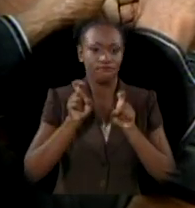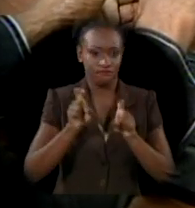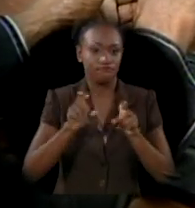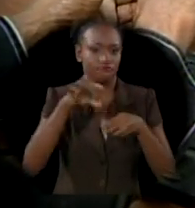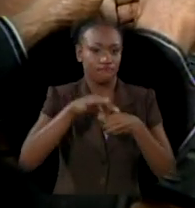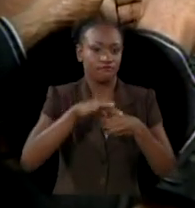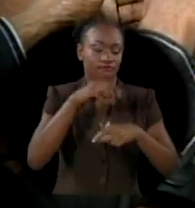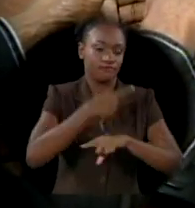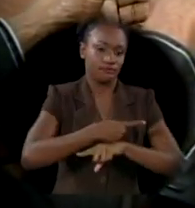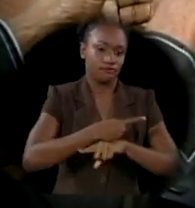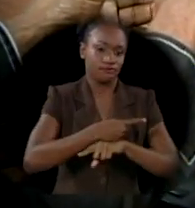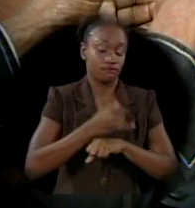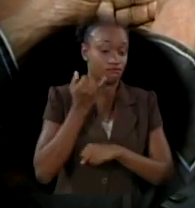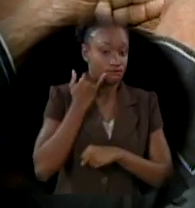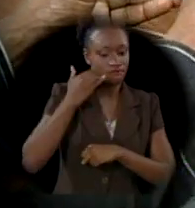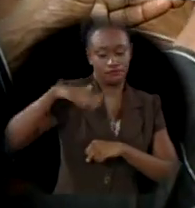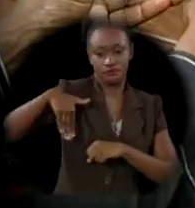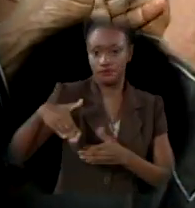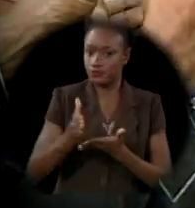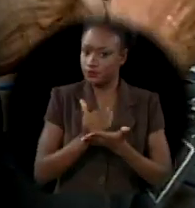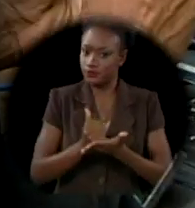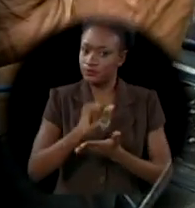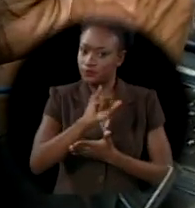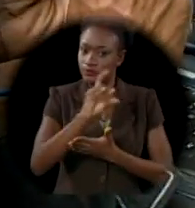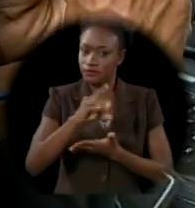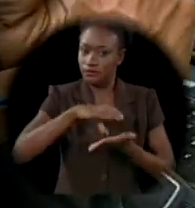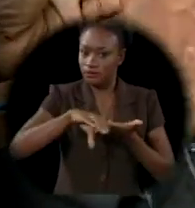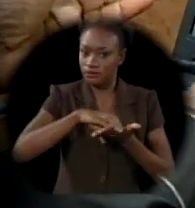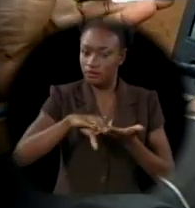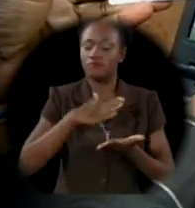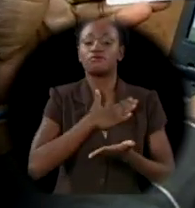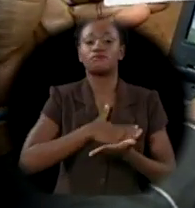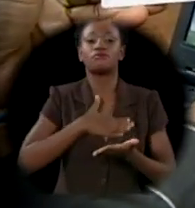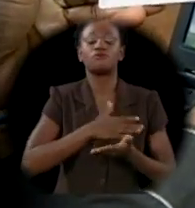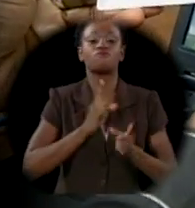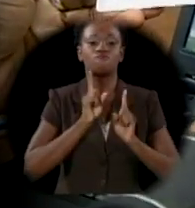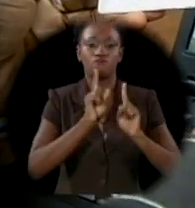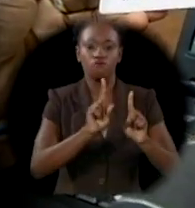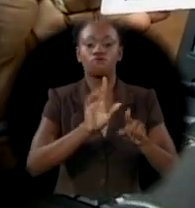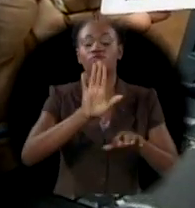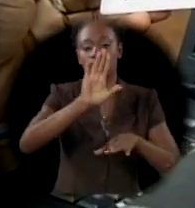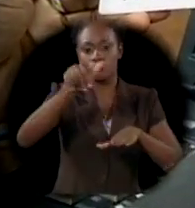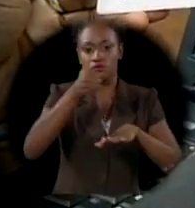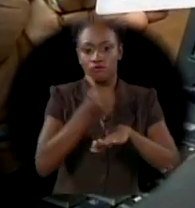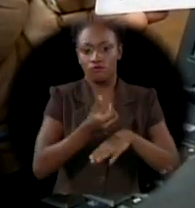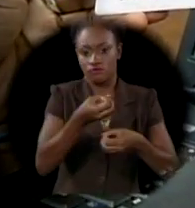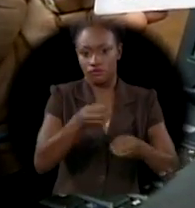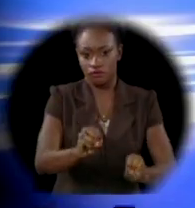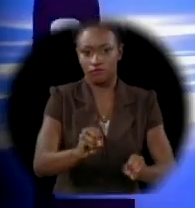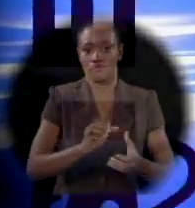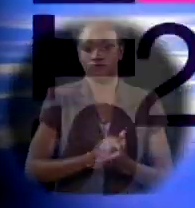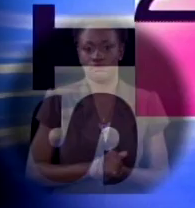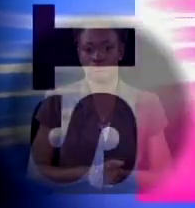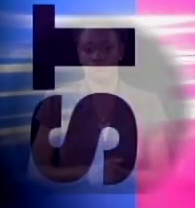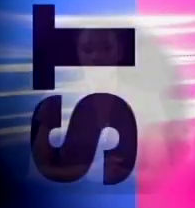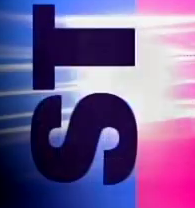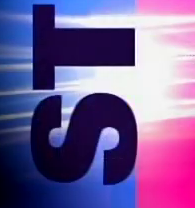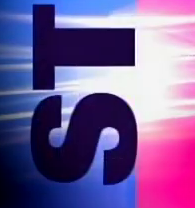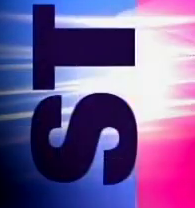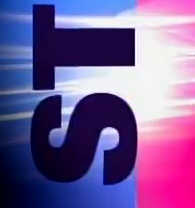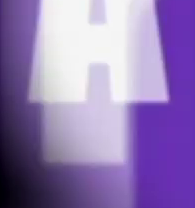it on Election Day. If you have not yet collected it, please do so at your constituency office.